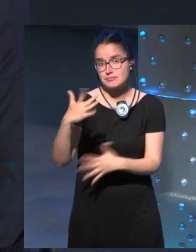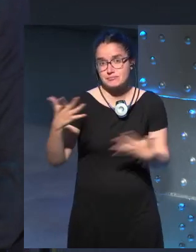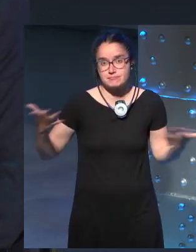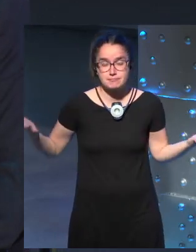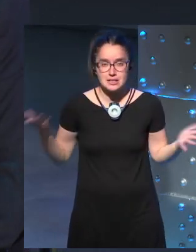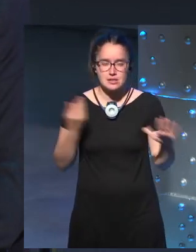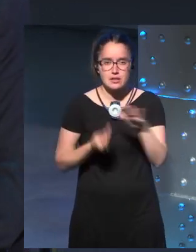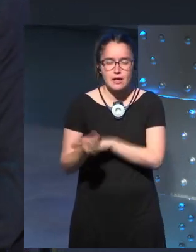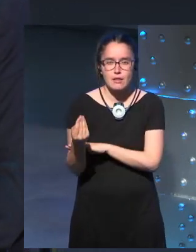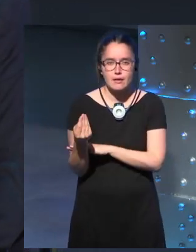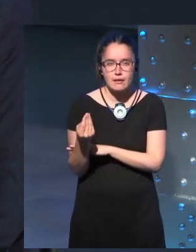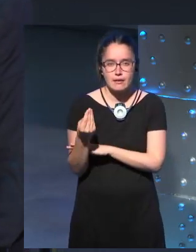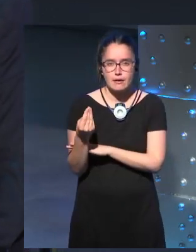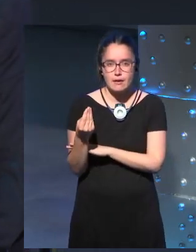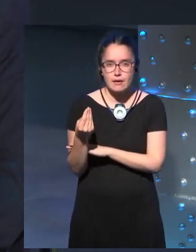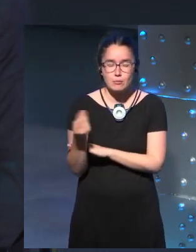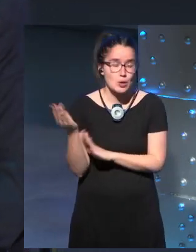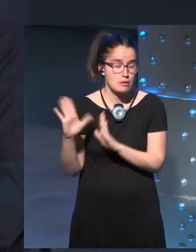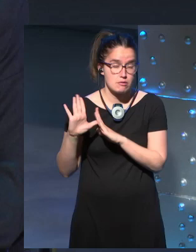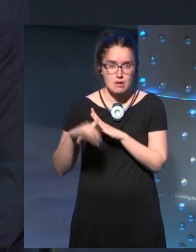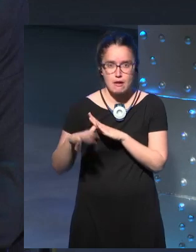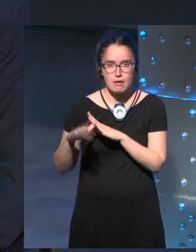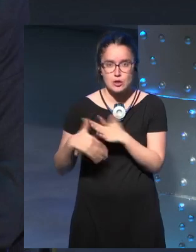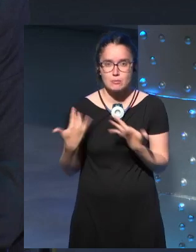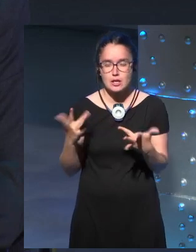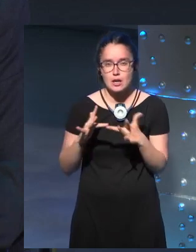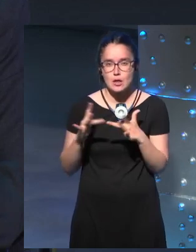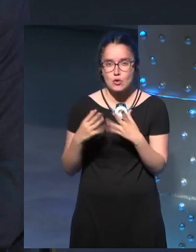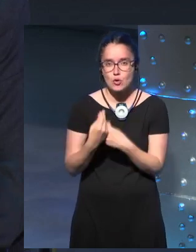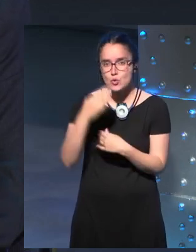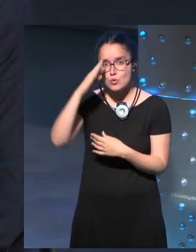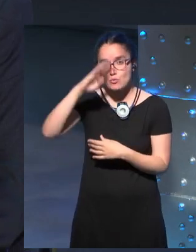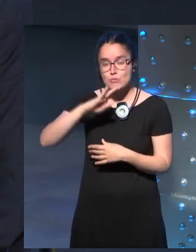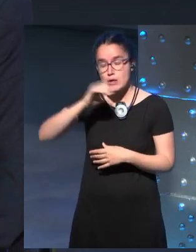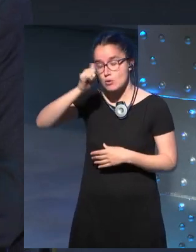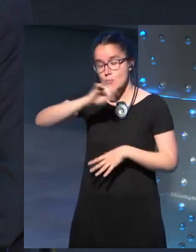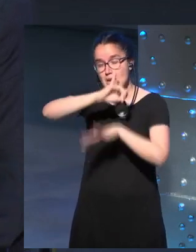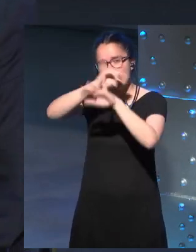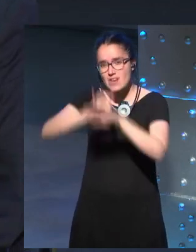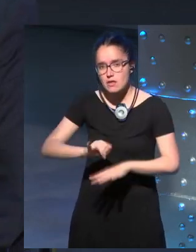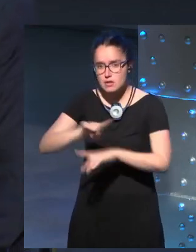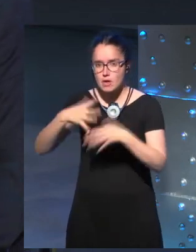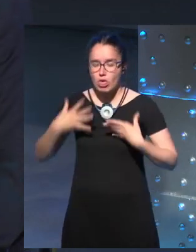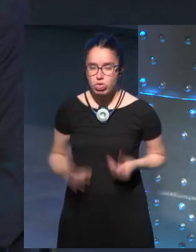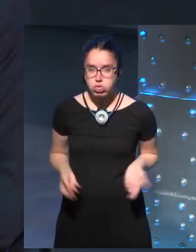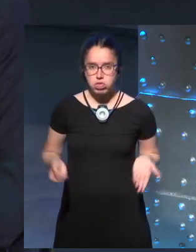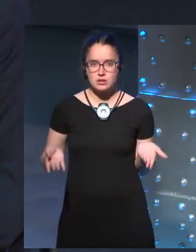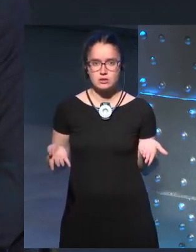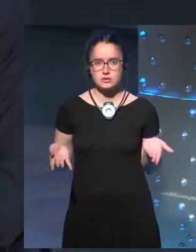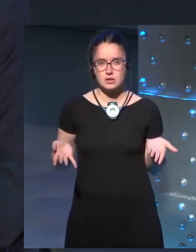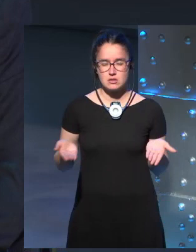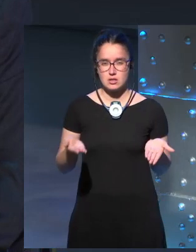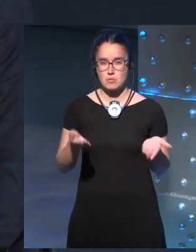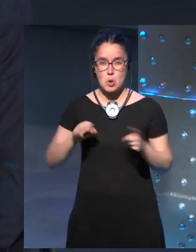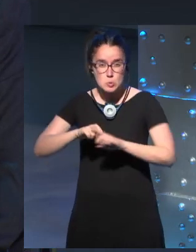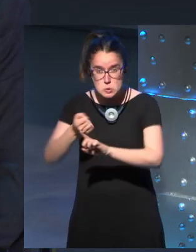through all his life. And I was born very, very late. So my relationship with a man that had been